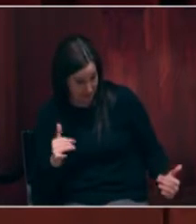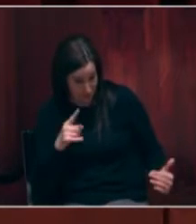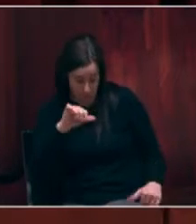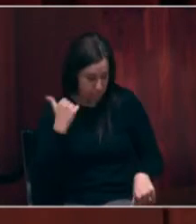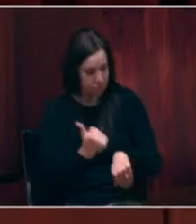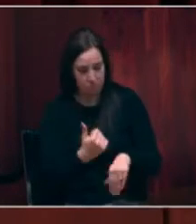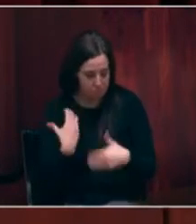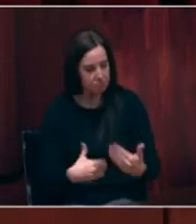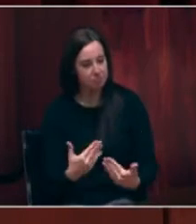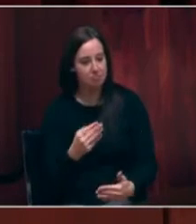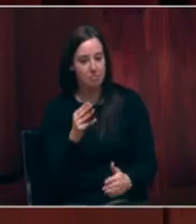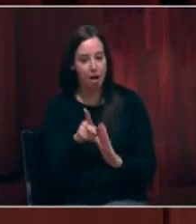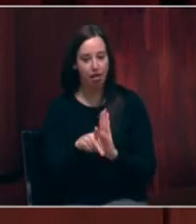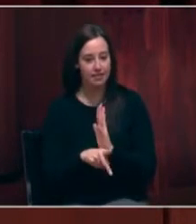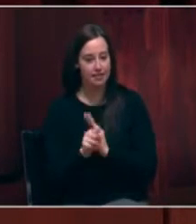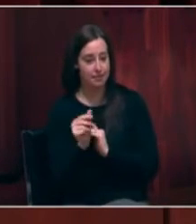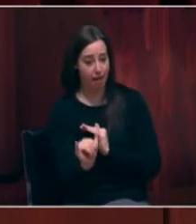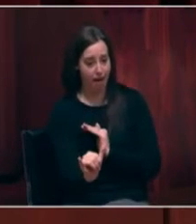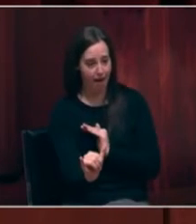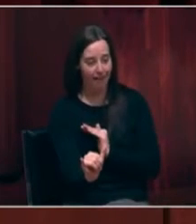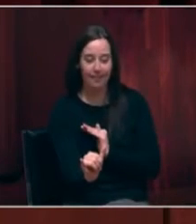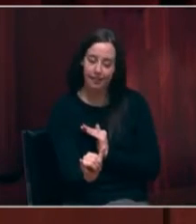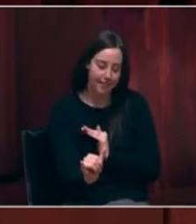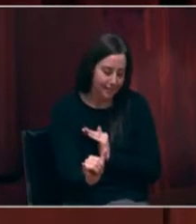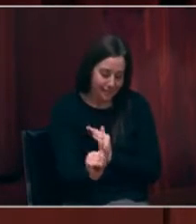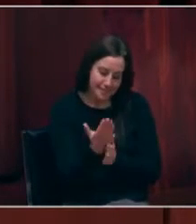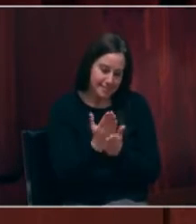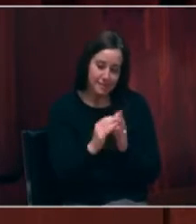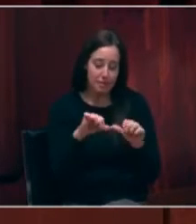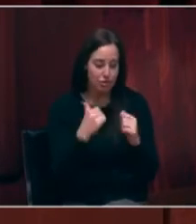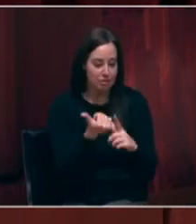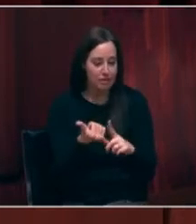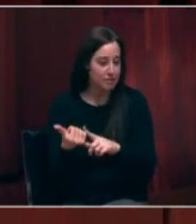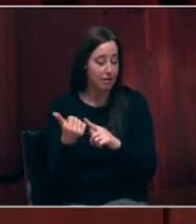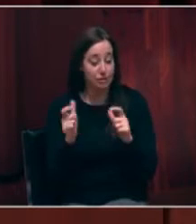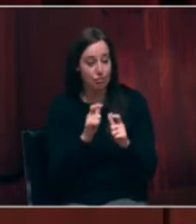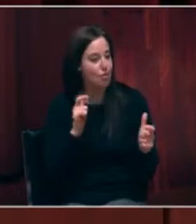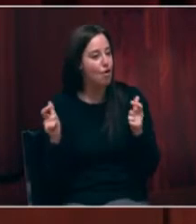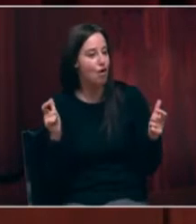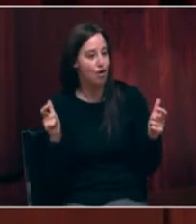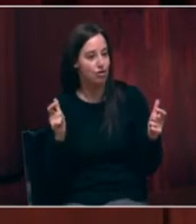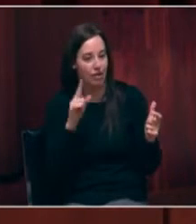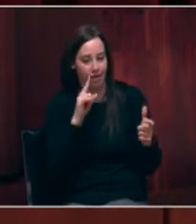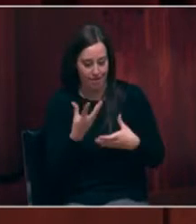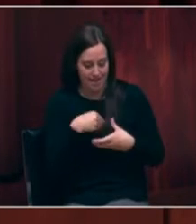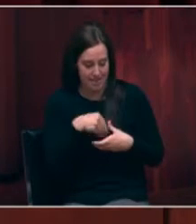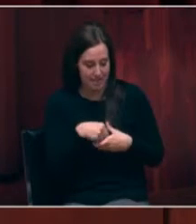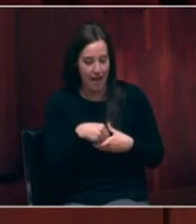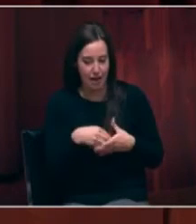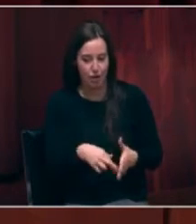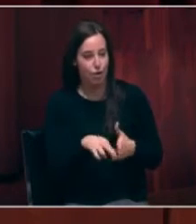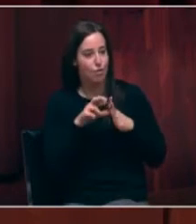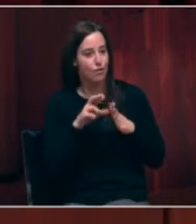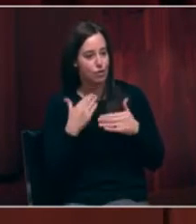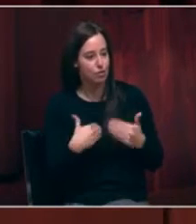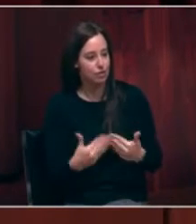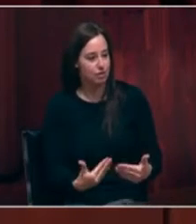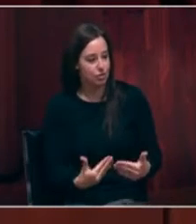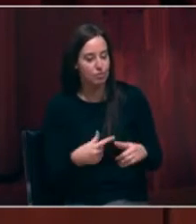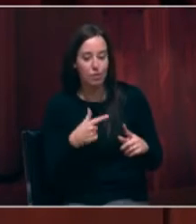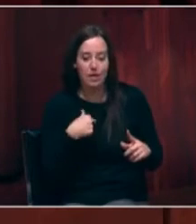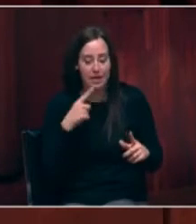some agencies are very complex, they're very large, that sometimes they have internal review procedures that take over a year. But what we do expect is for